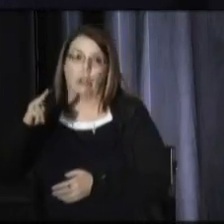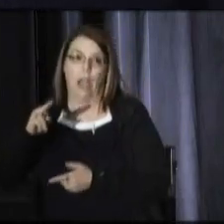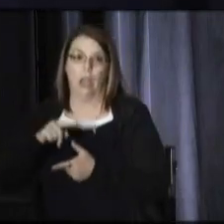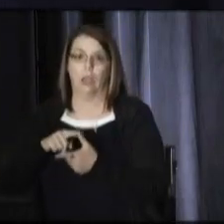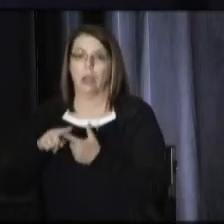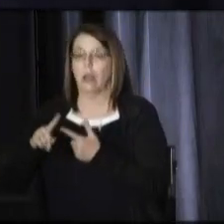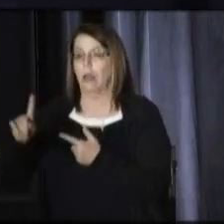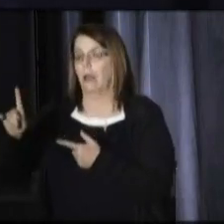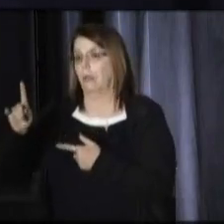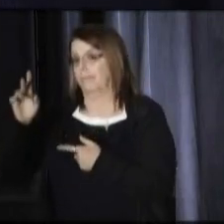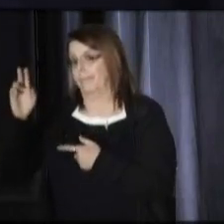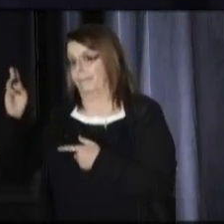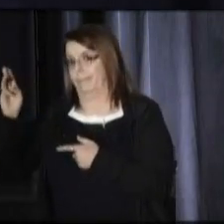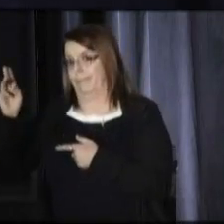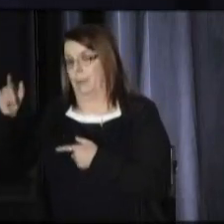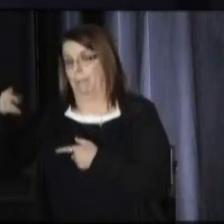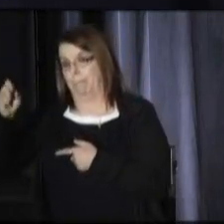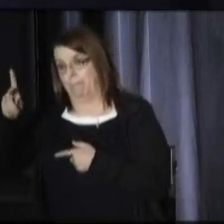Hi,